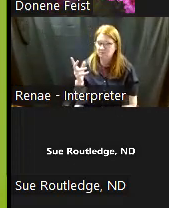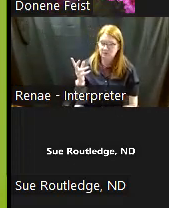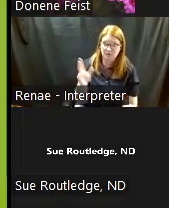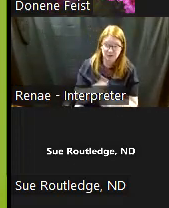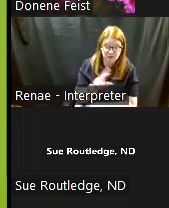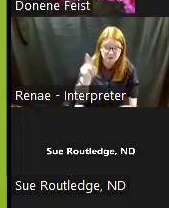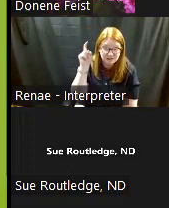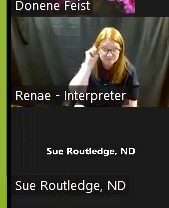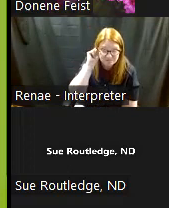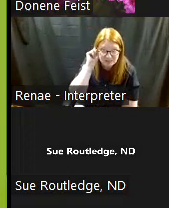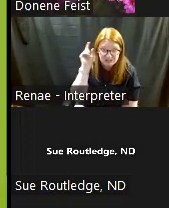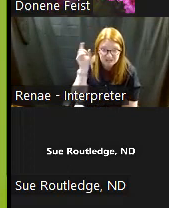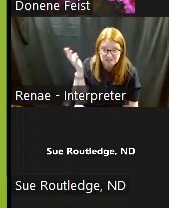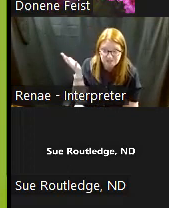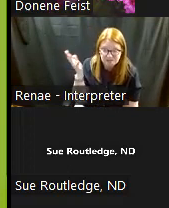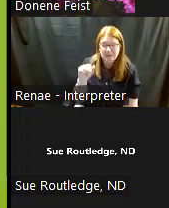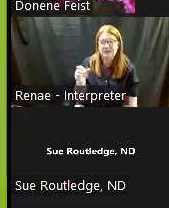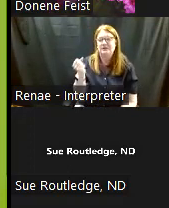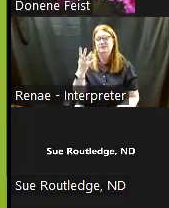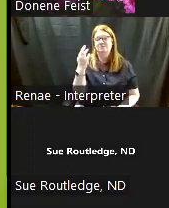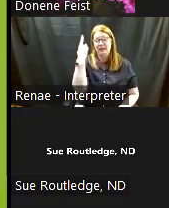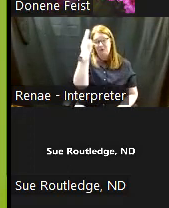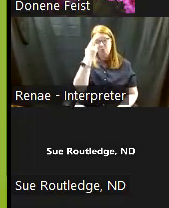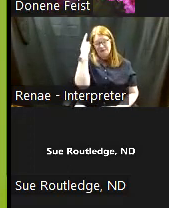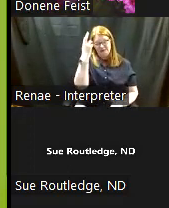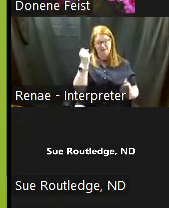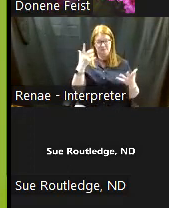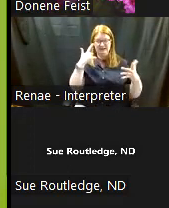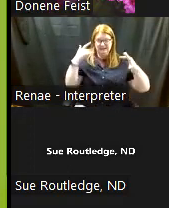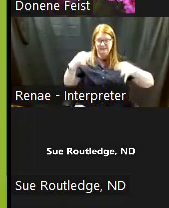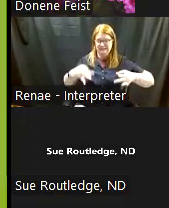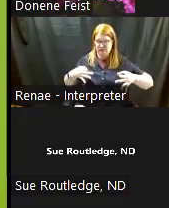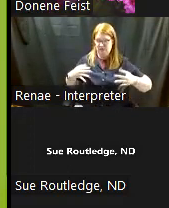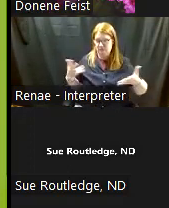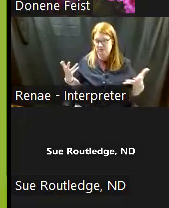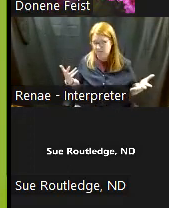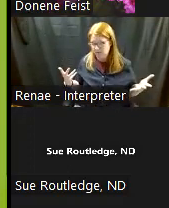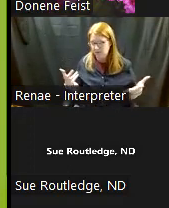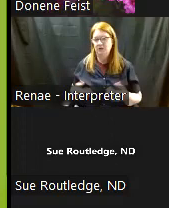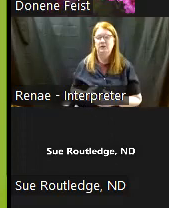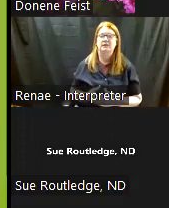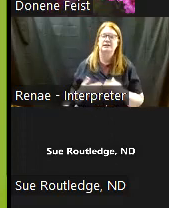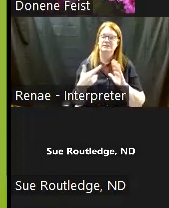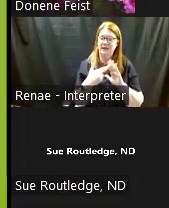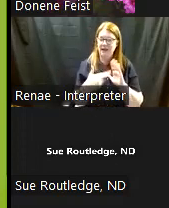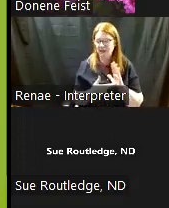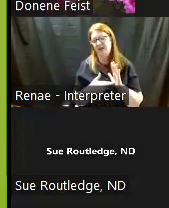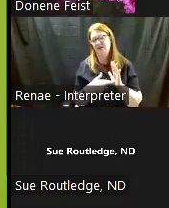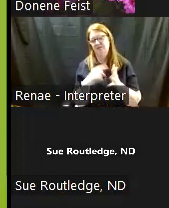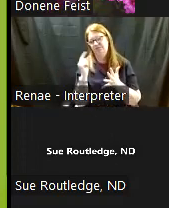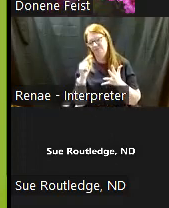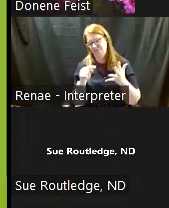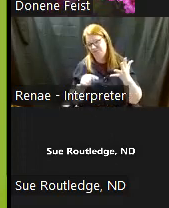to highlight that there's a lot of reasons and a lot of decisions that go into fitting a mild hearing loss. There's guidelines, there's all these things that we think